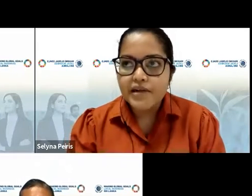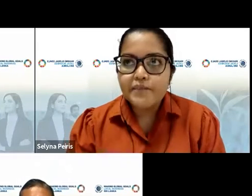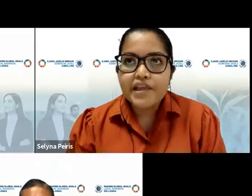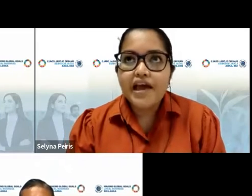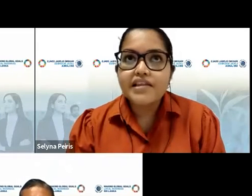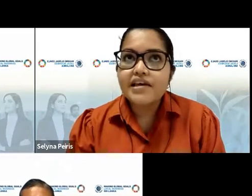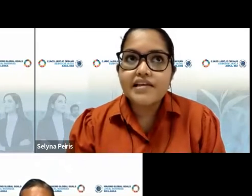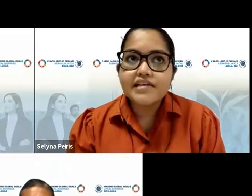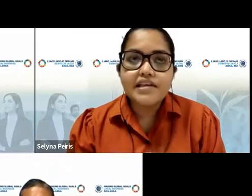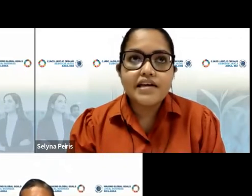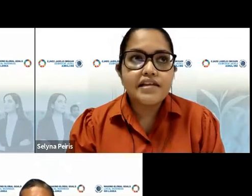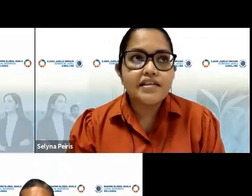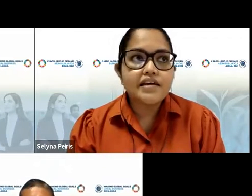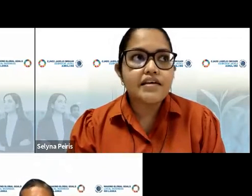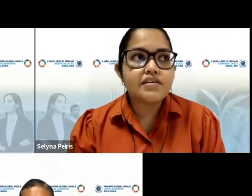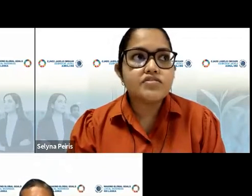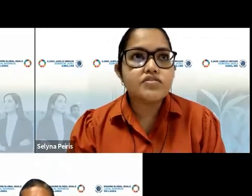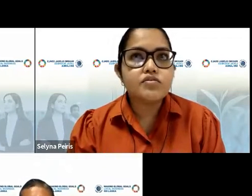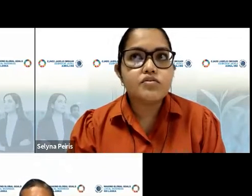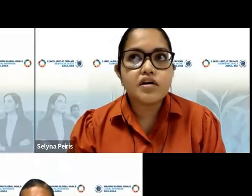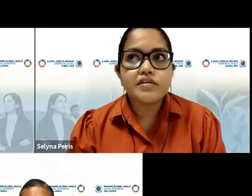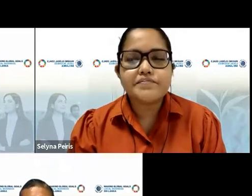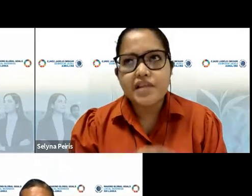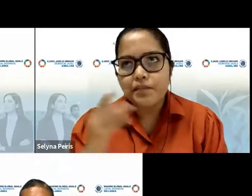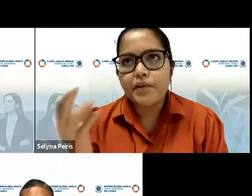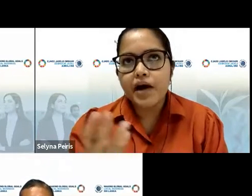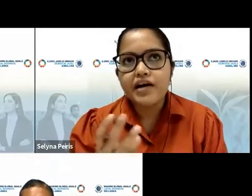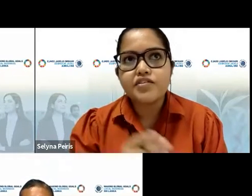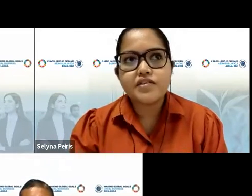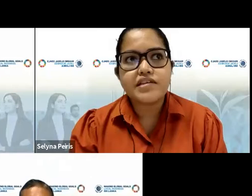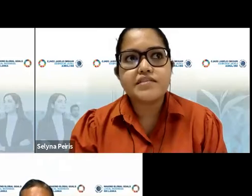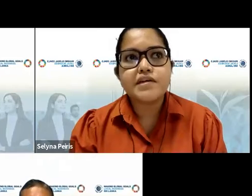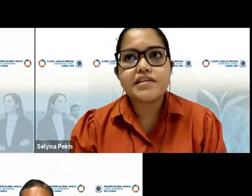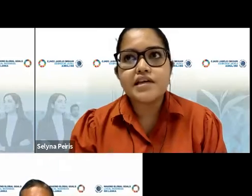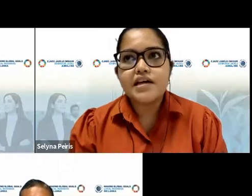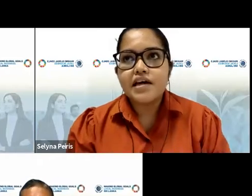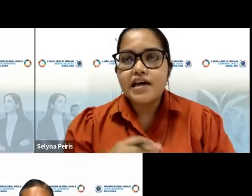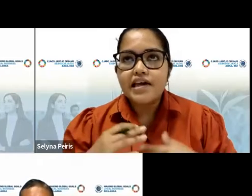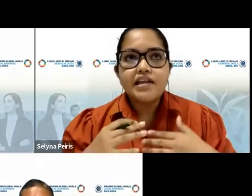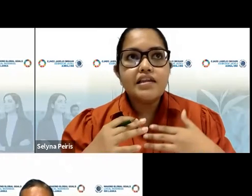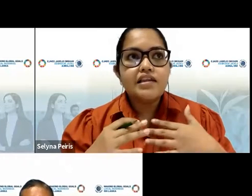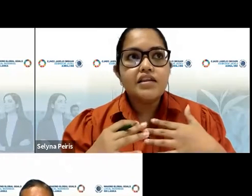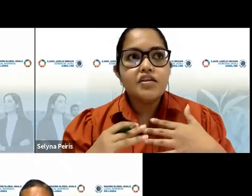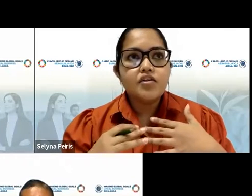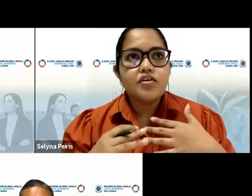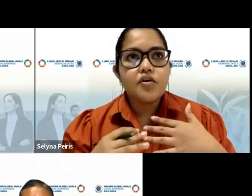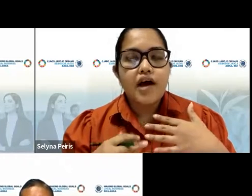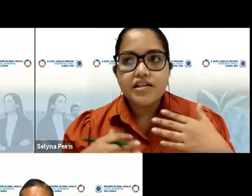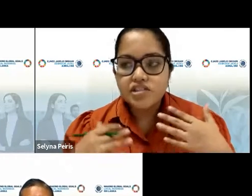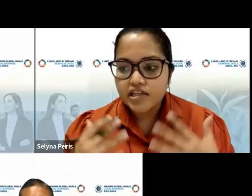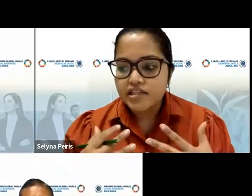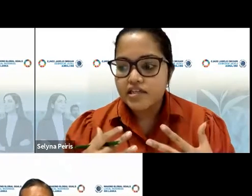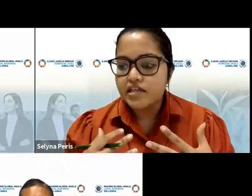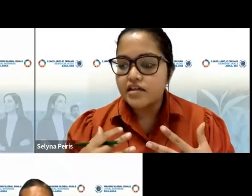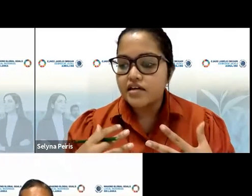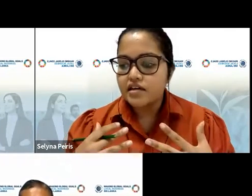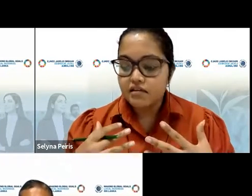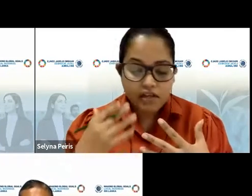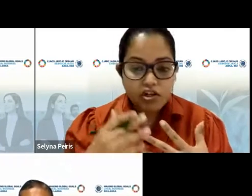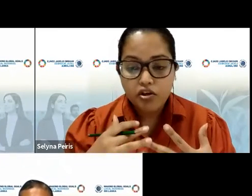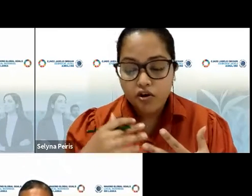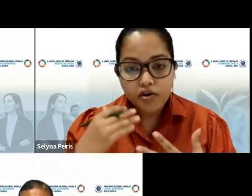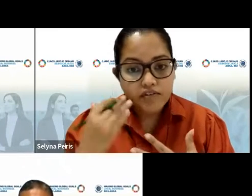business. And the other thing I think is to, a part of this, but in your